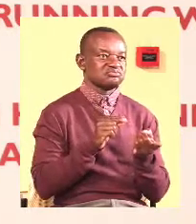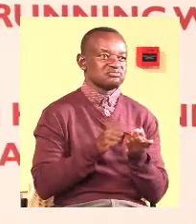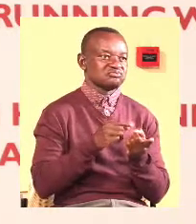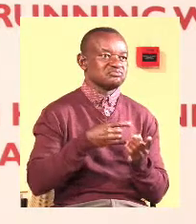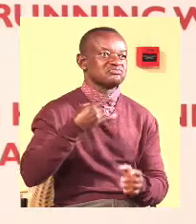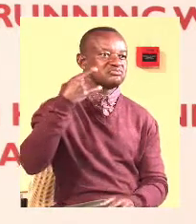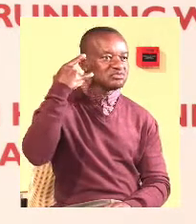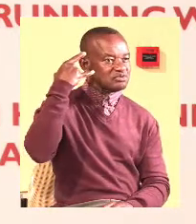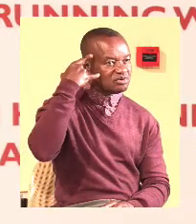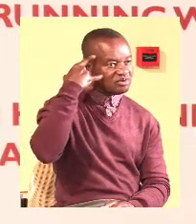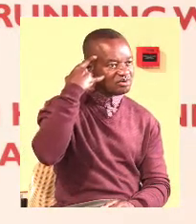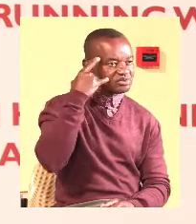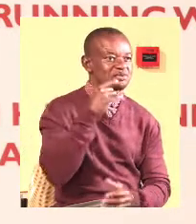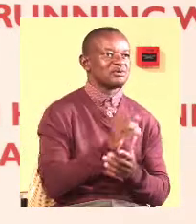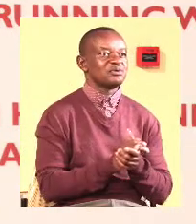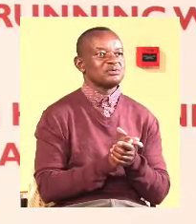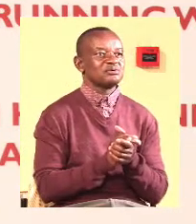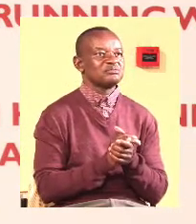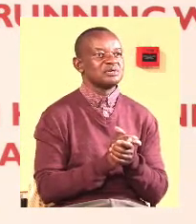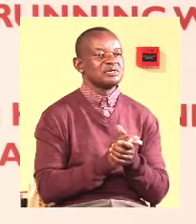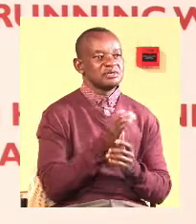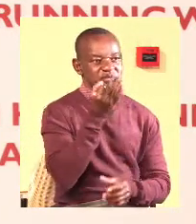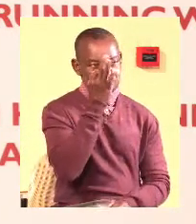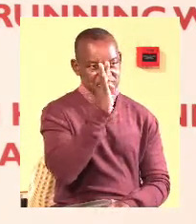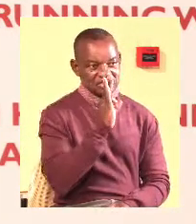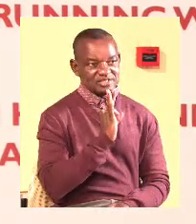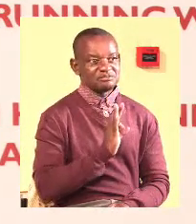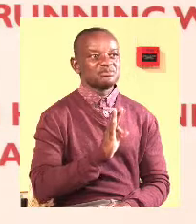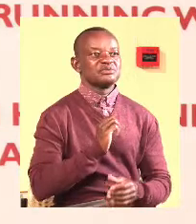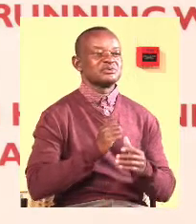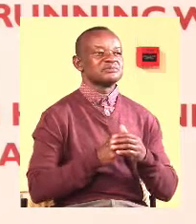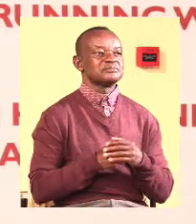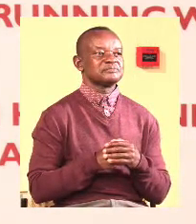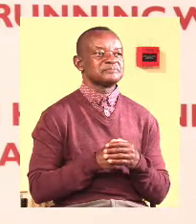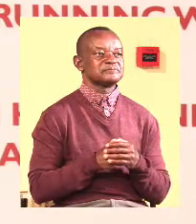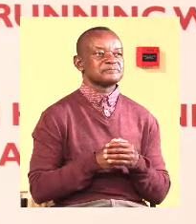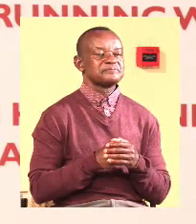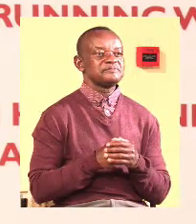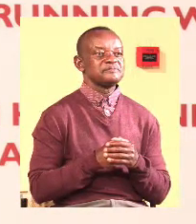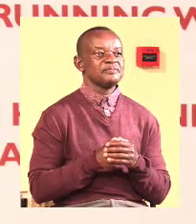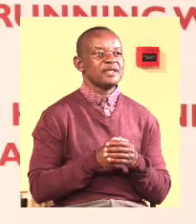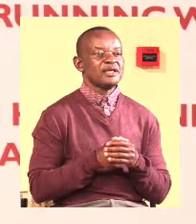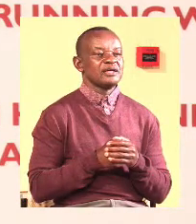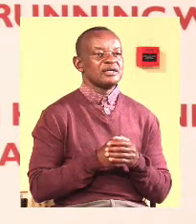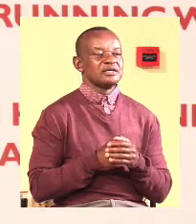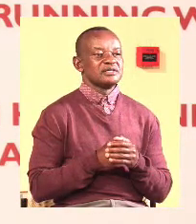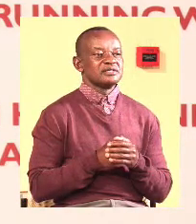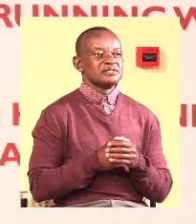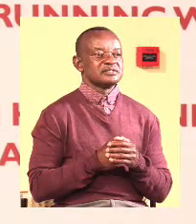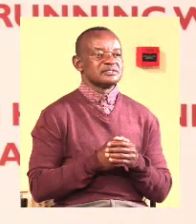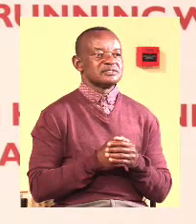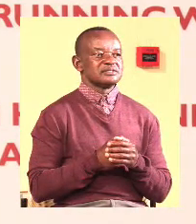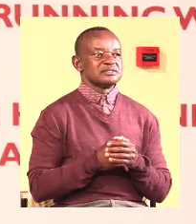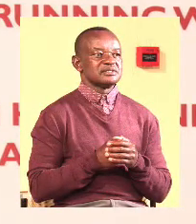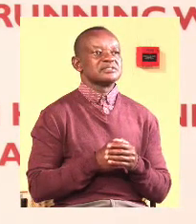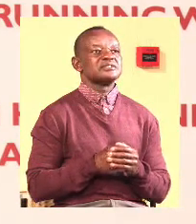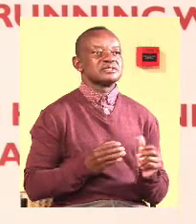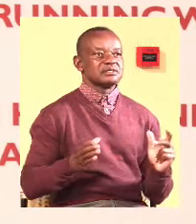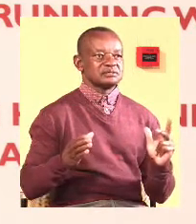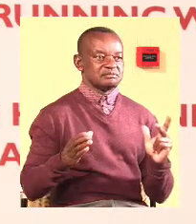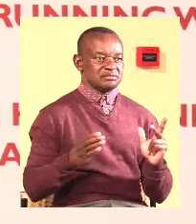This is, and that as at the beginning we said, is social mobilization and community engagement